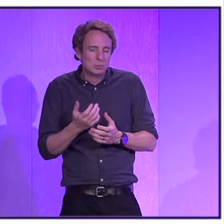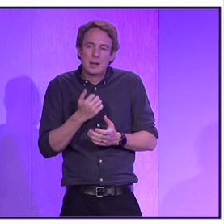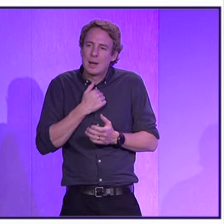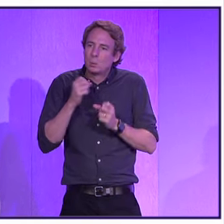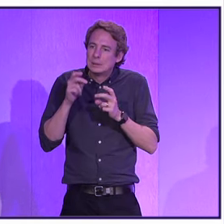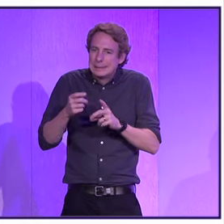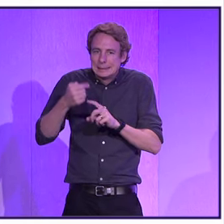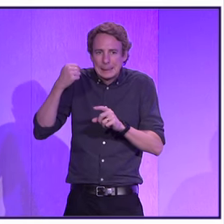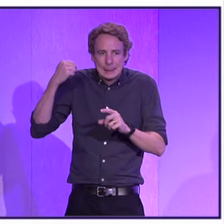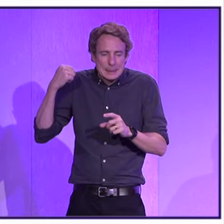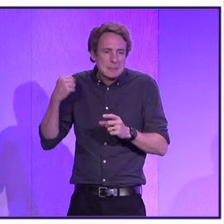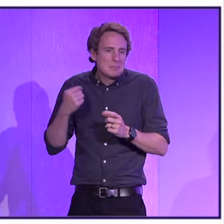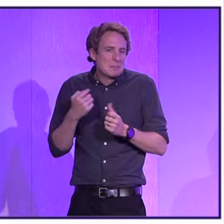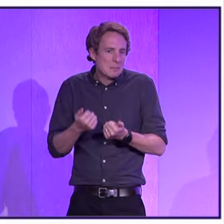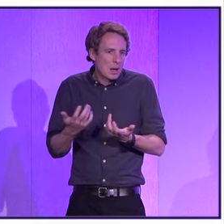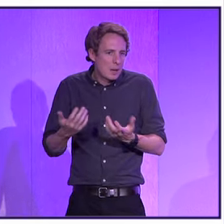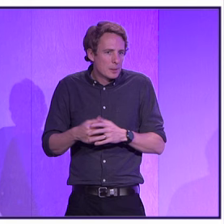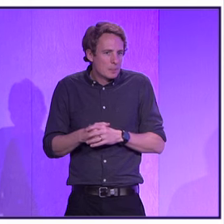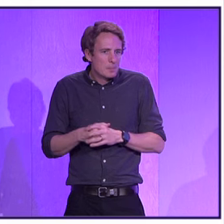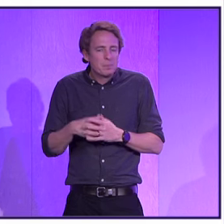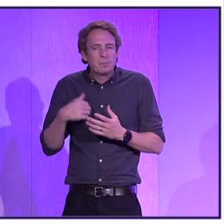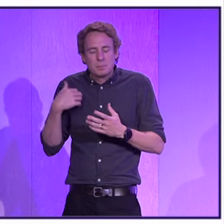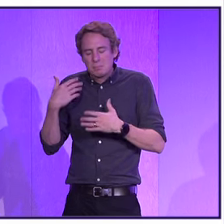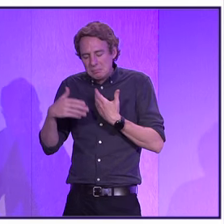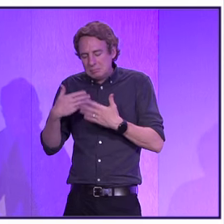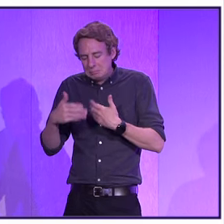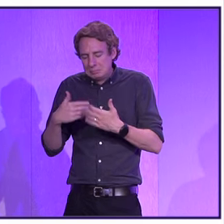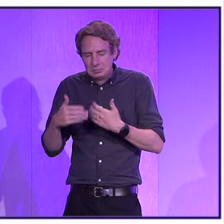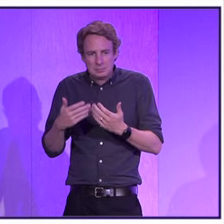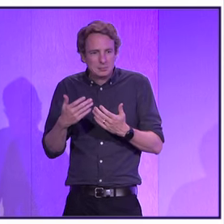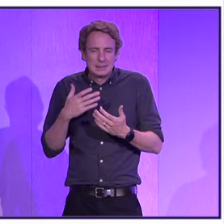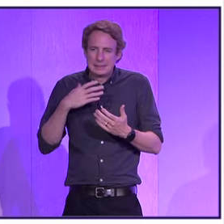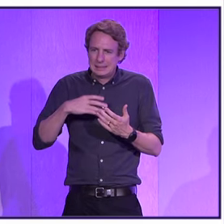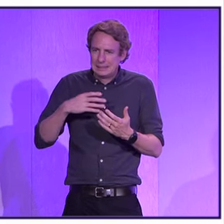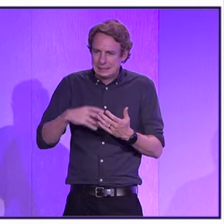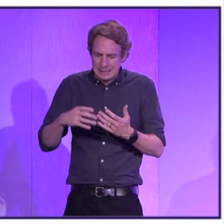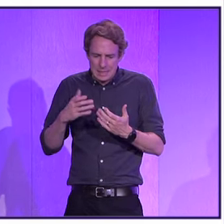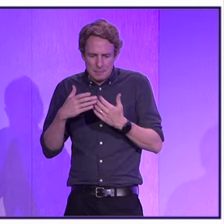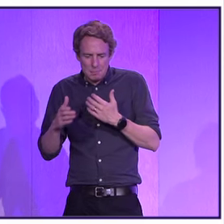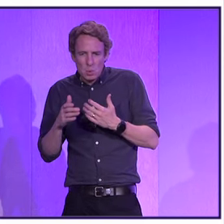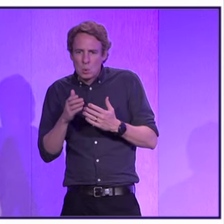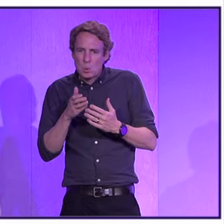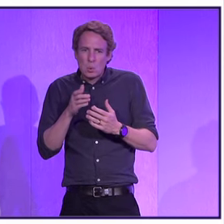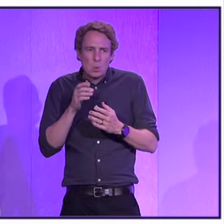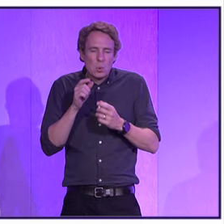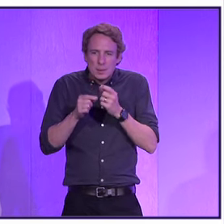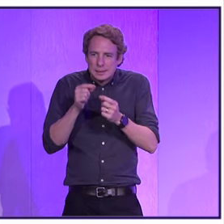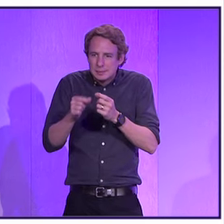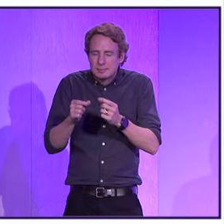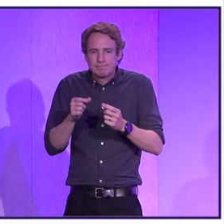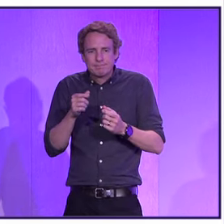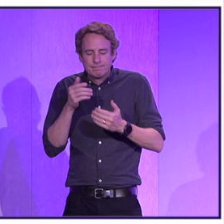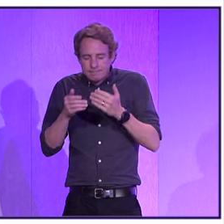we worked within. But then as the kind of need arose for people to work in a more iterative